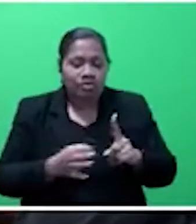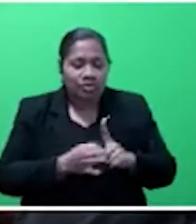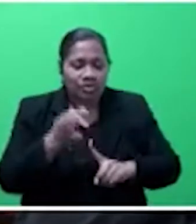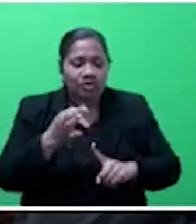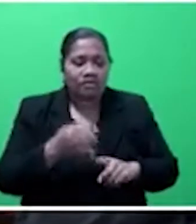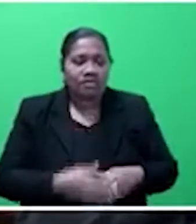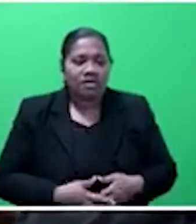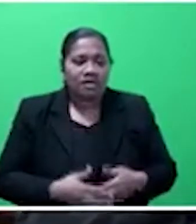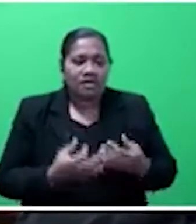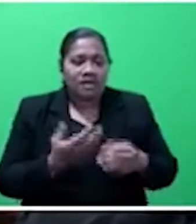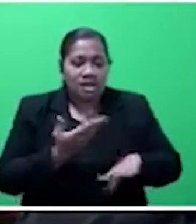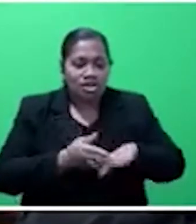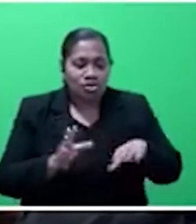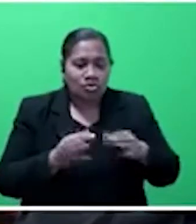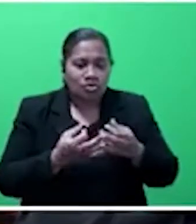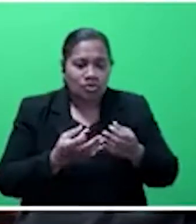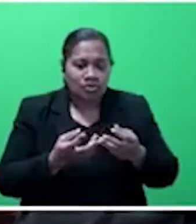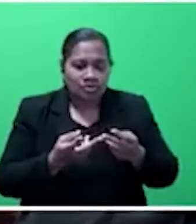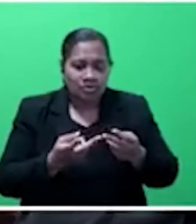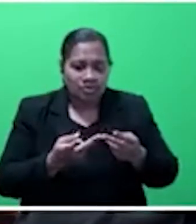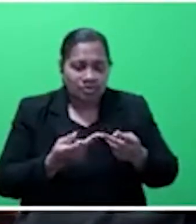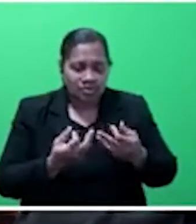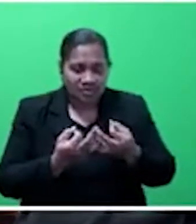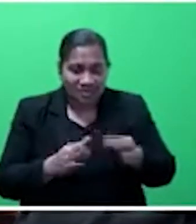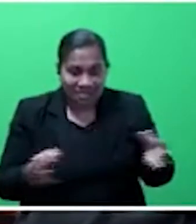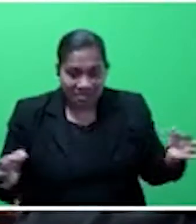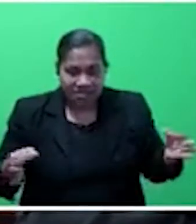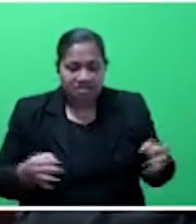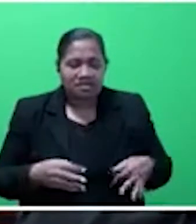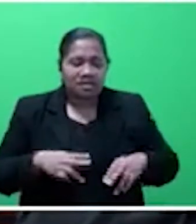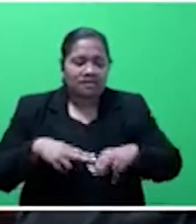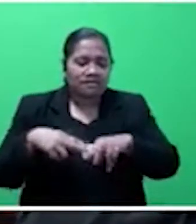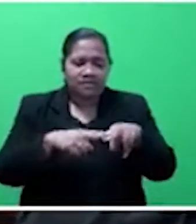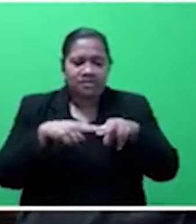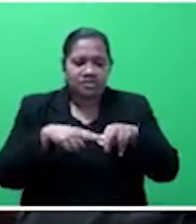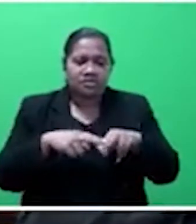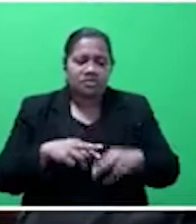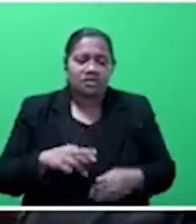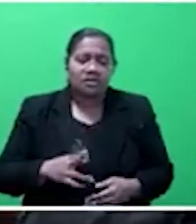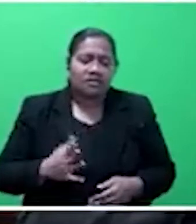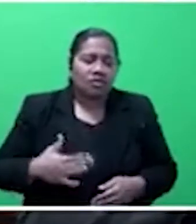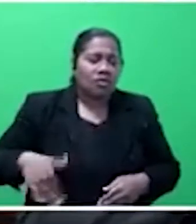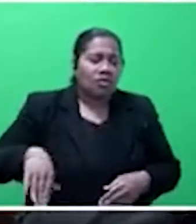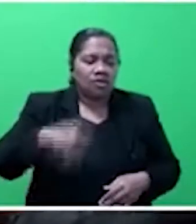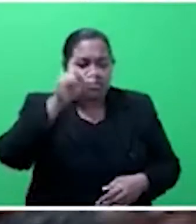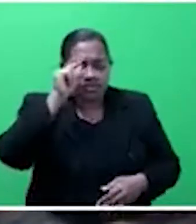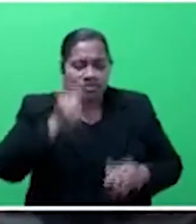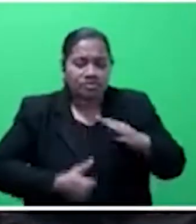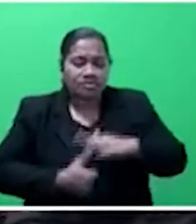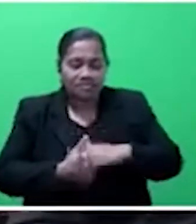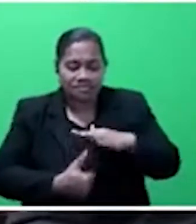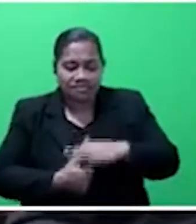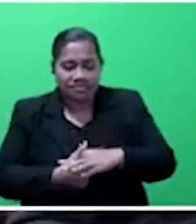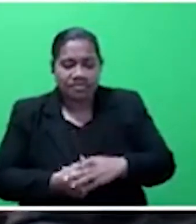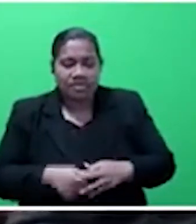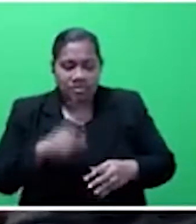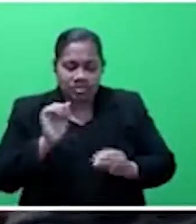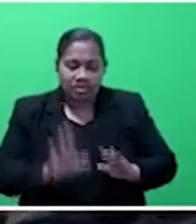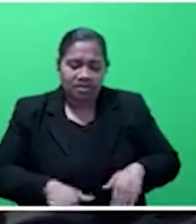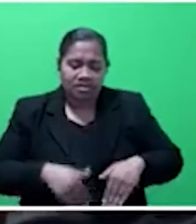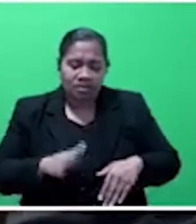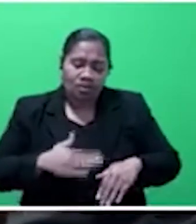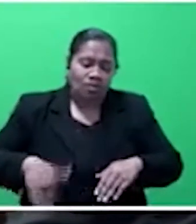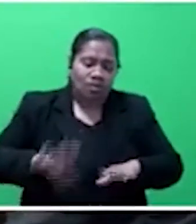Fiji to enable all Fijians to have access to world-class facilities to maximize participation of all Fijians in